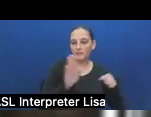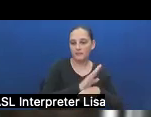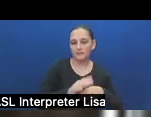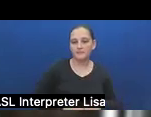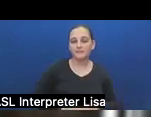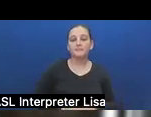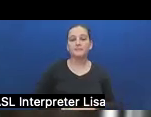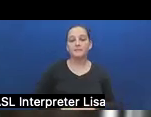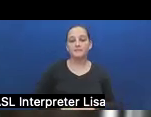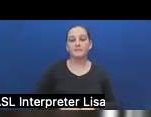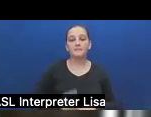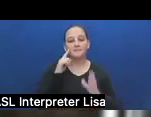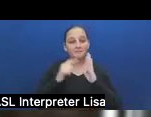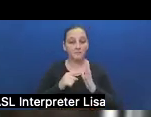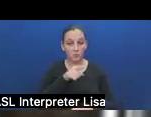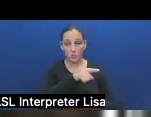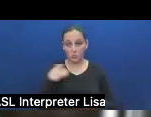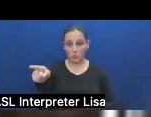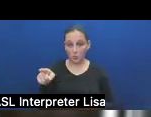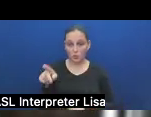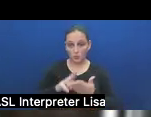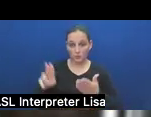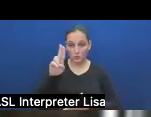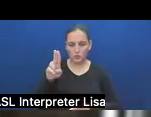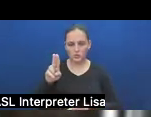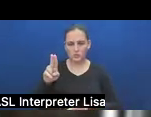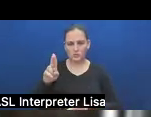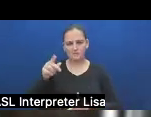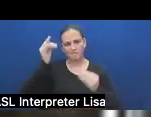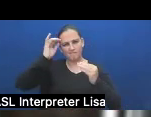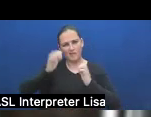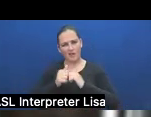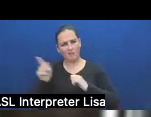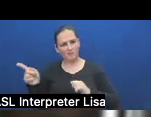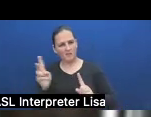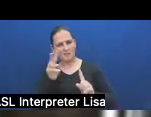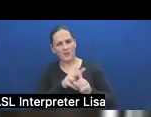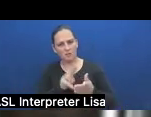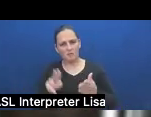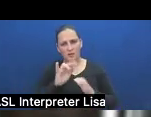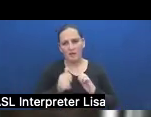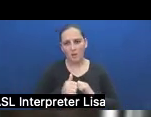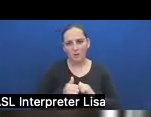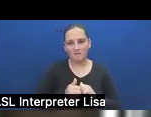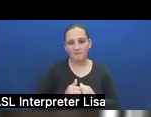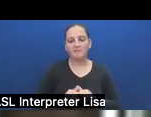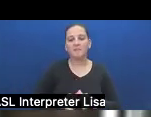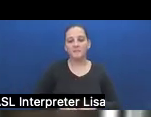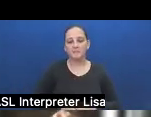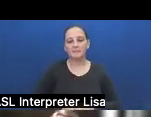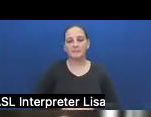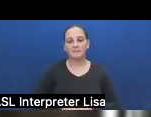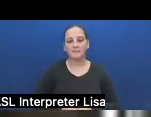we're all at universities. Let's talk about how does this apply to university? So where do I know it applies? The places